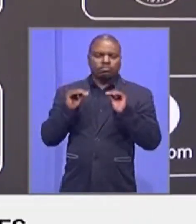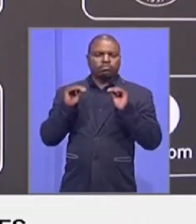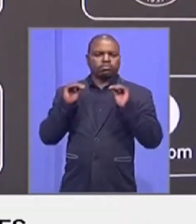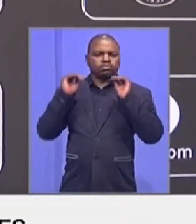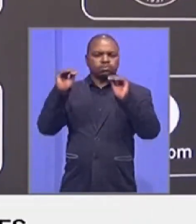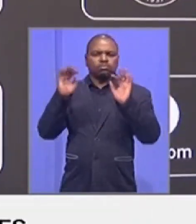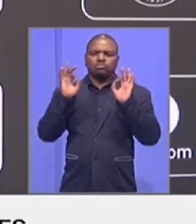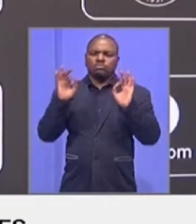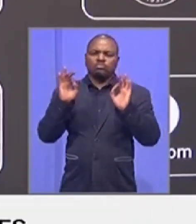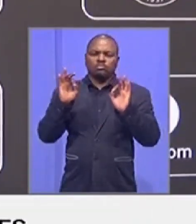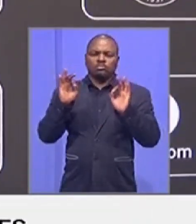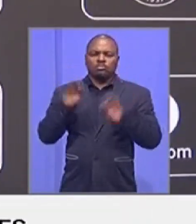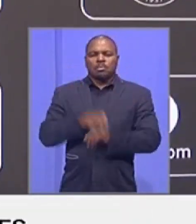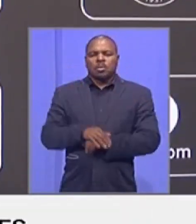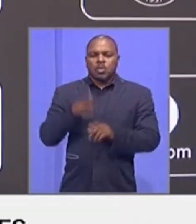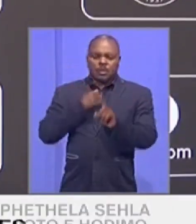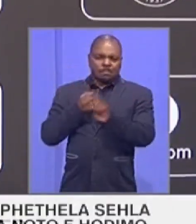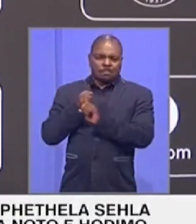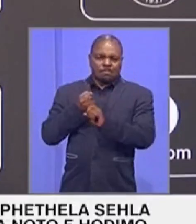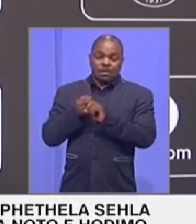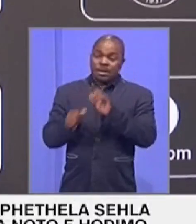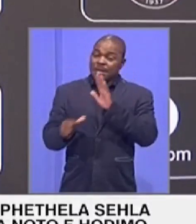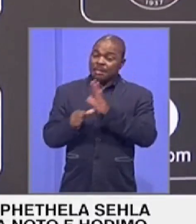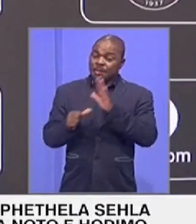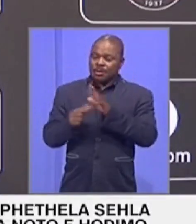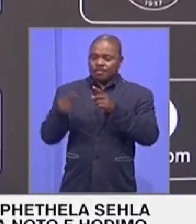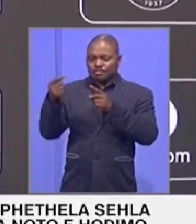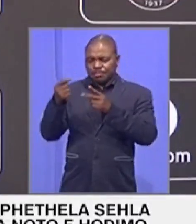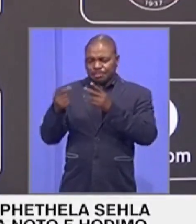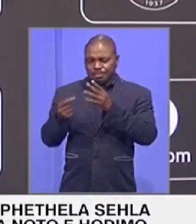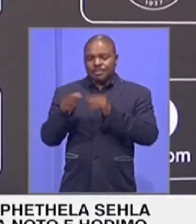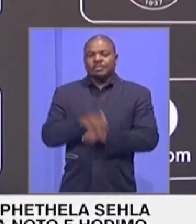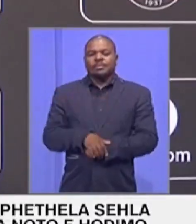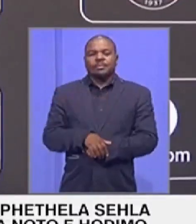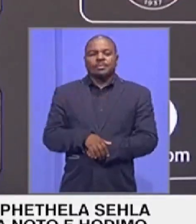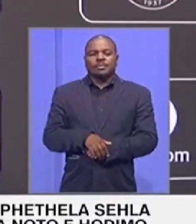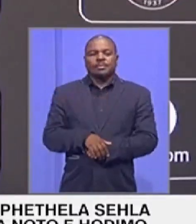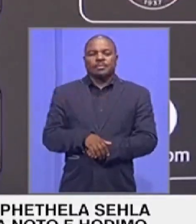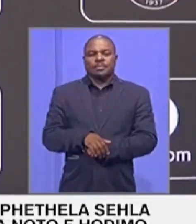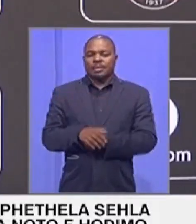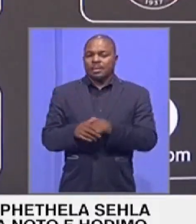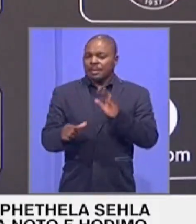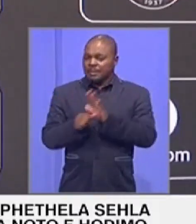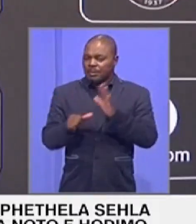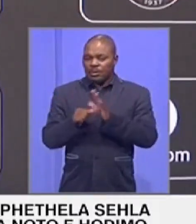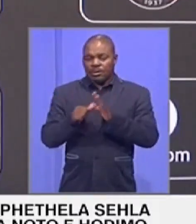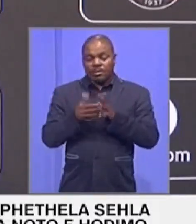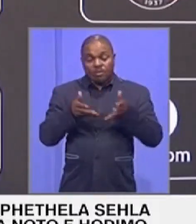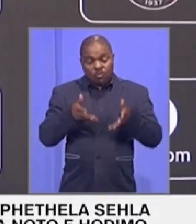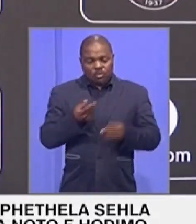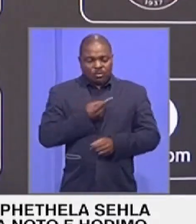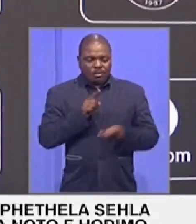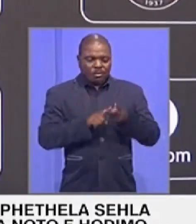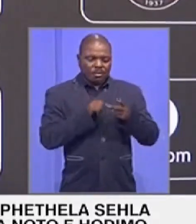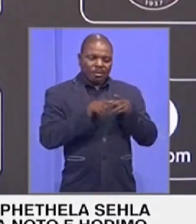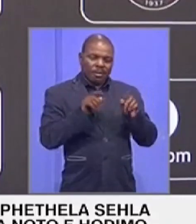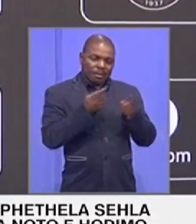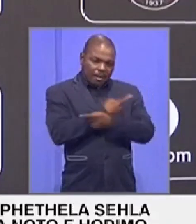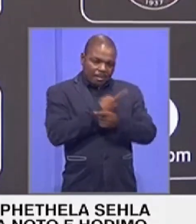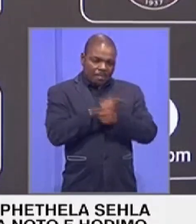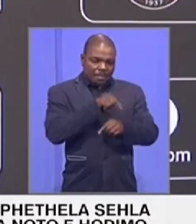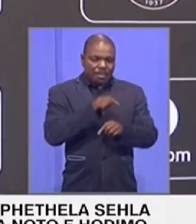situation, fighting for very important things for us as a group, very important things for the club. So we